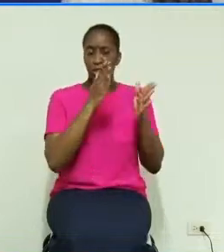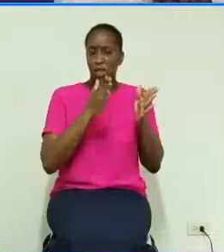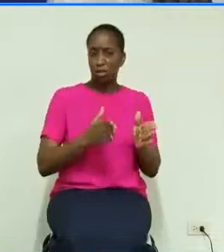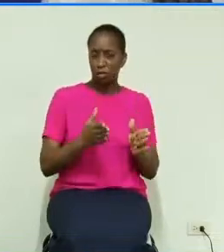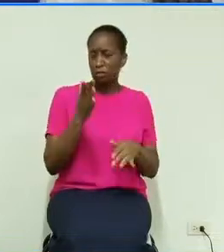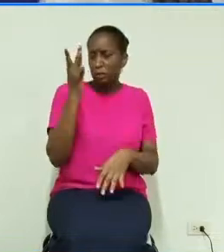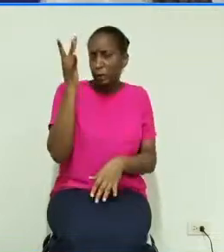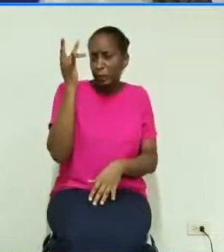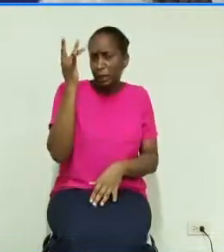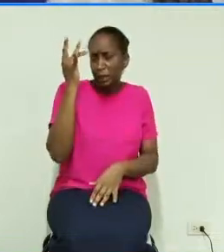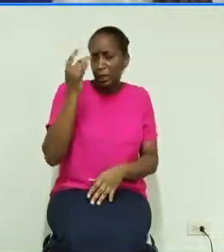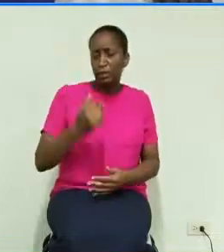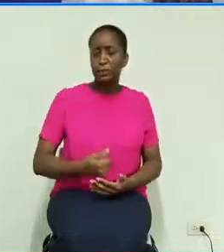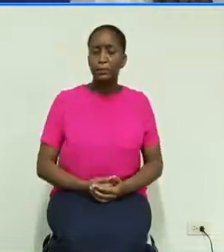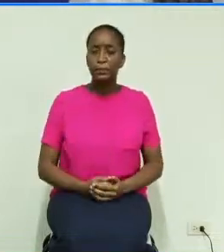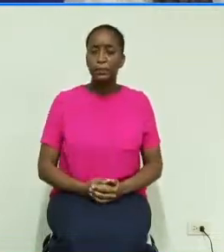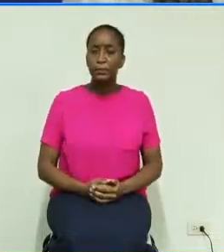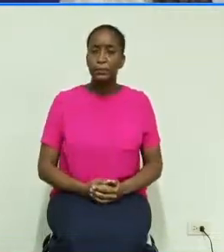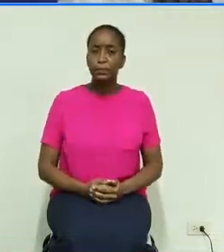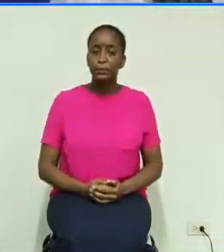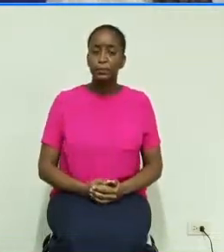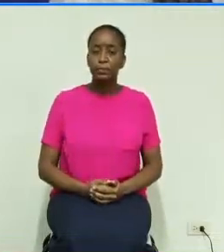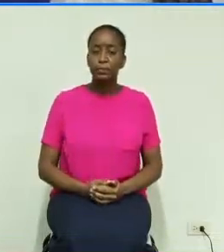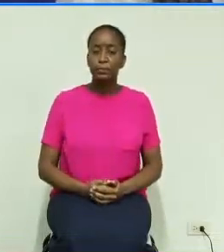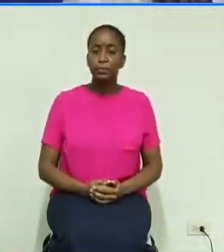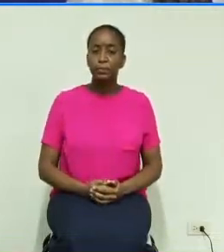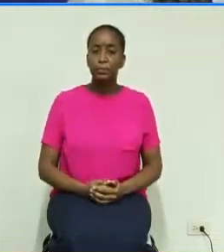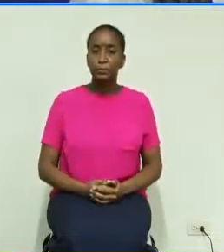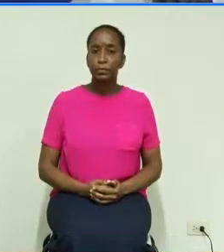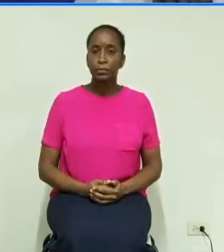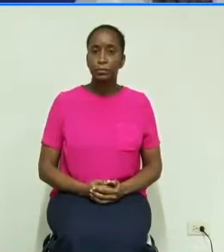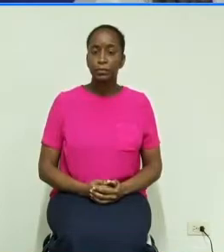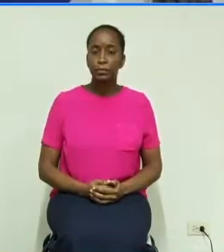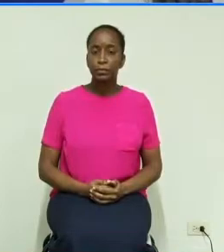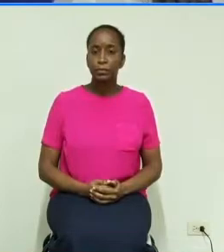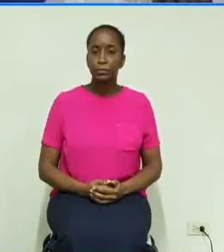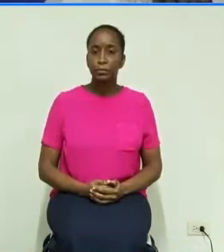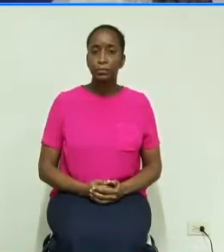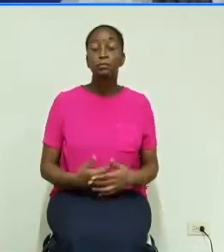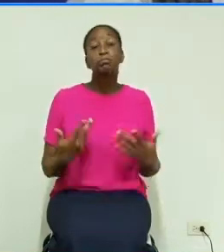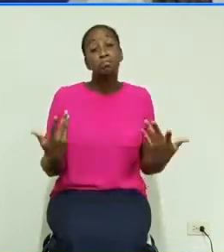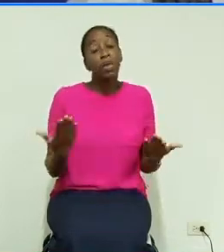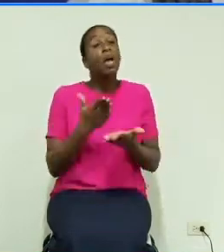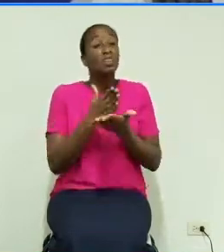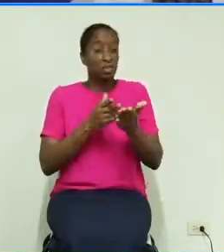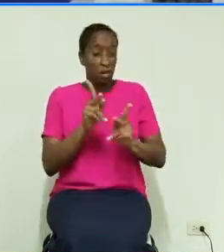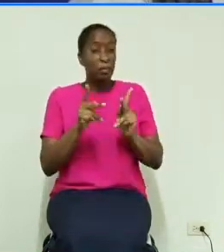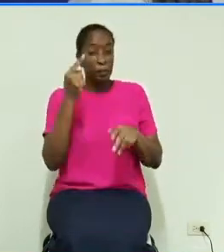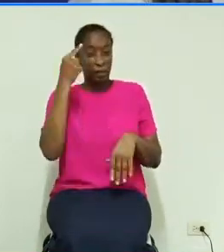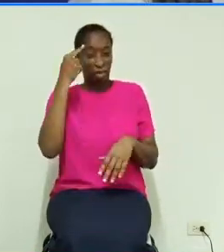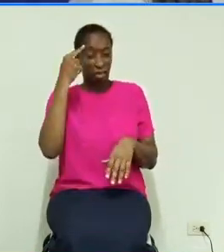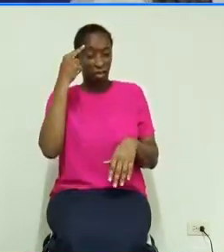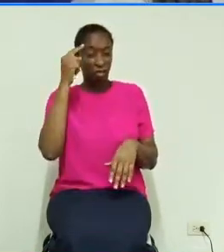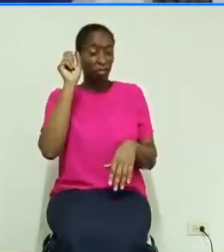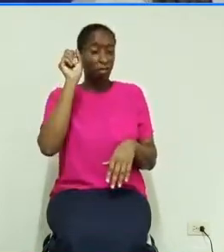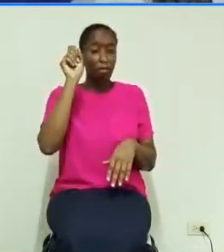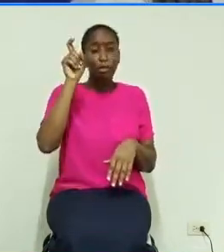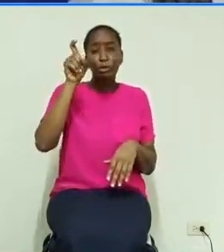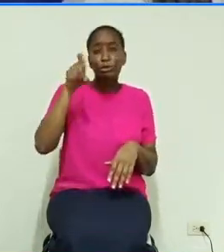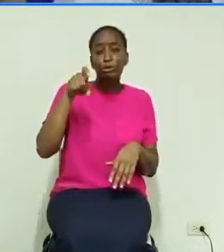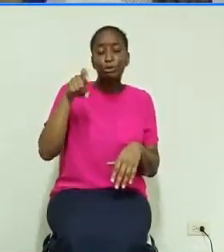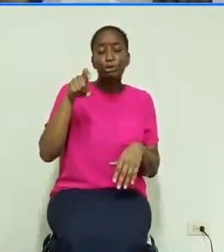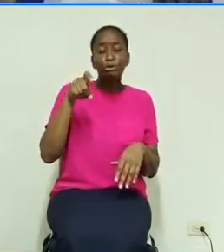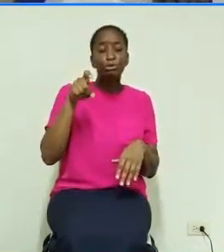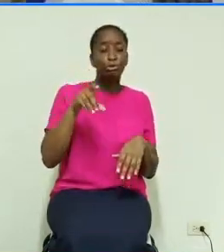viewpoints. And there is a view that the Senate should not be appointed at all. And those who